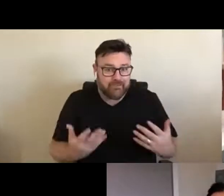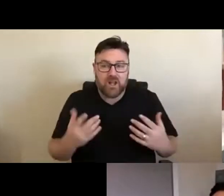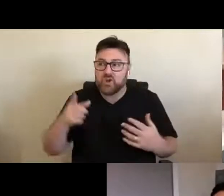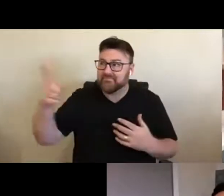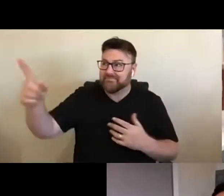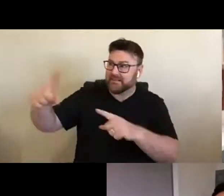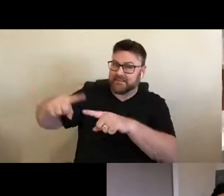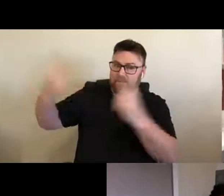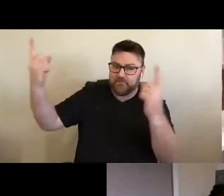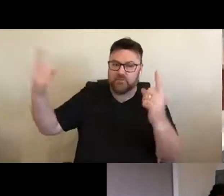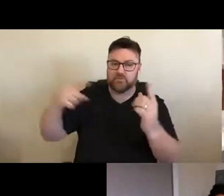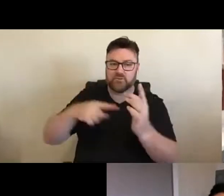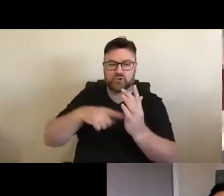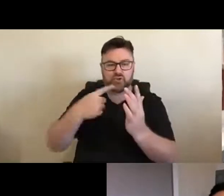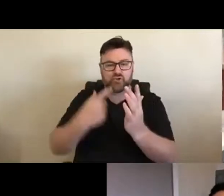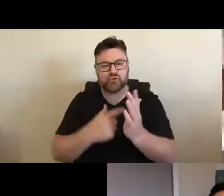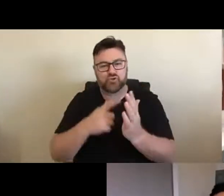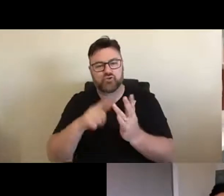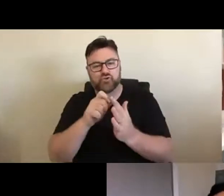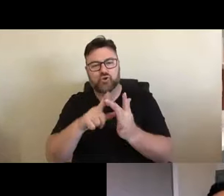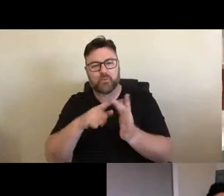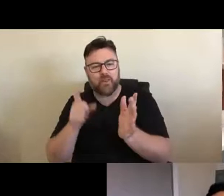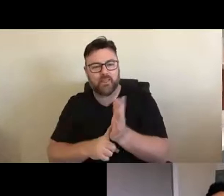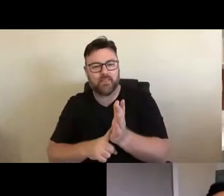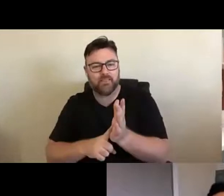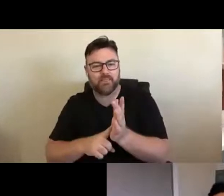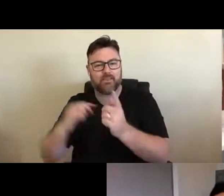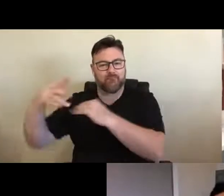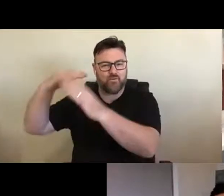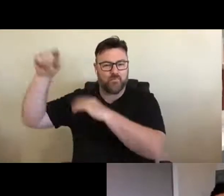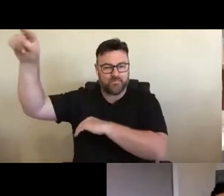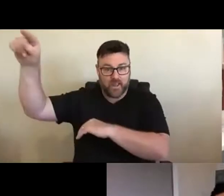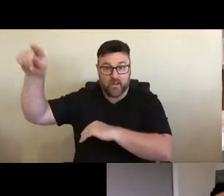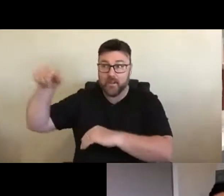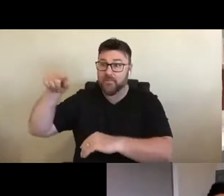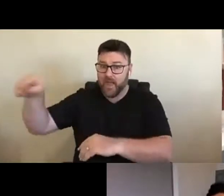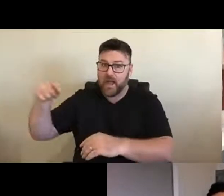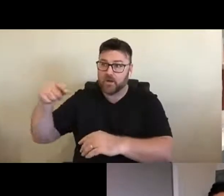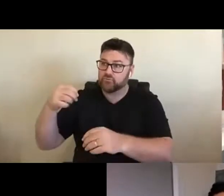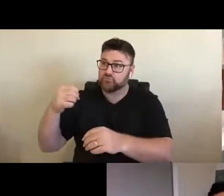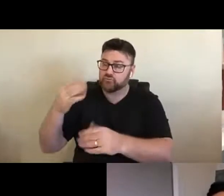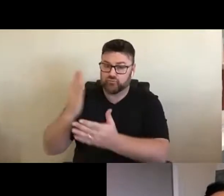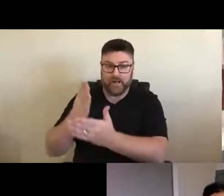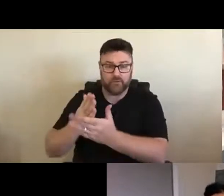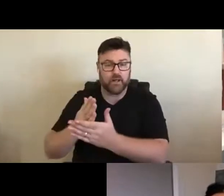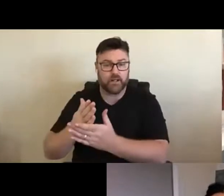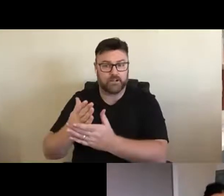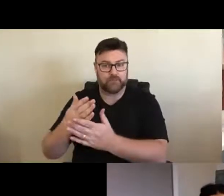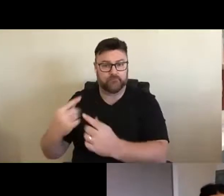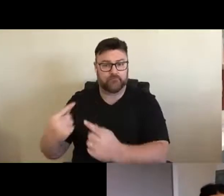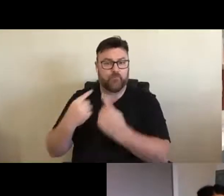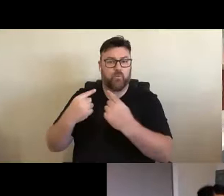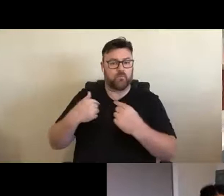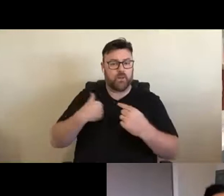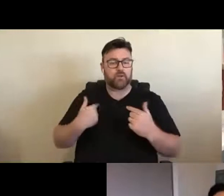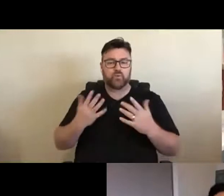being in a tropical environment. But this really coerced me to slow down and drew me to these beautiful